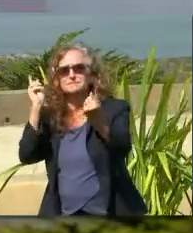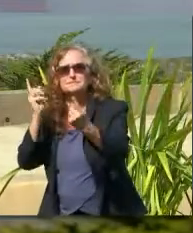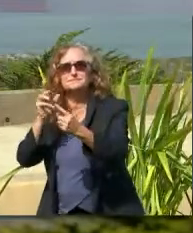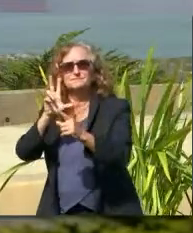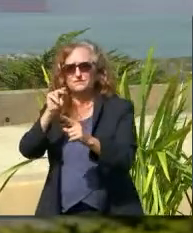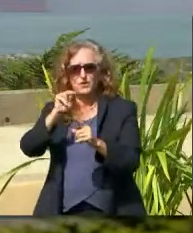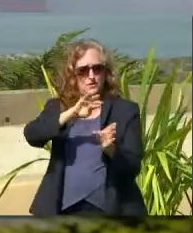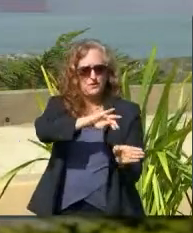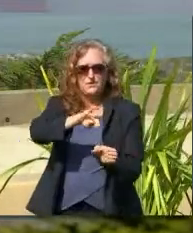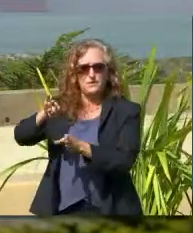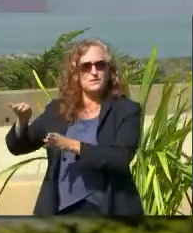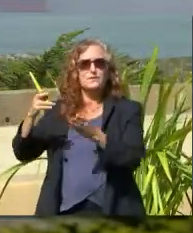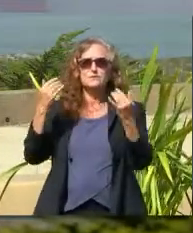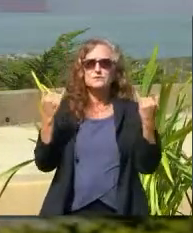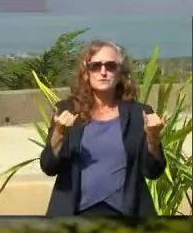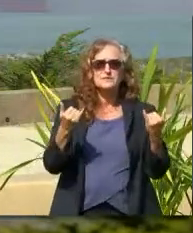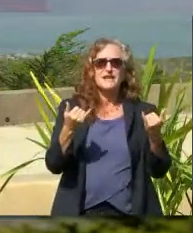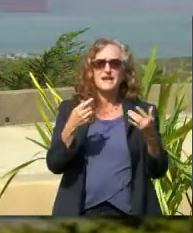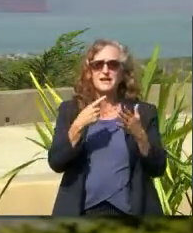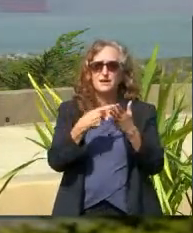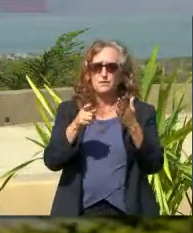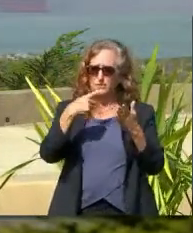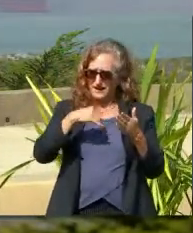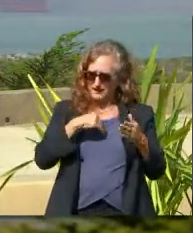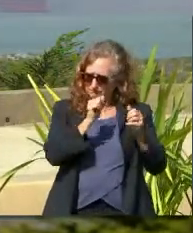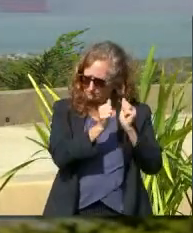communities, but today, and throughout the